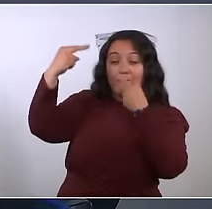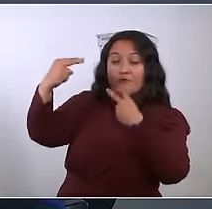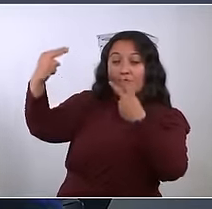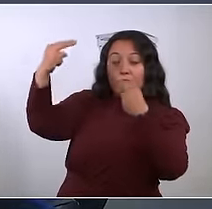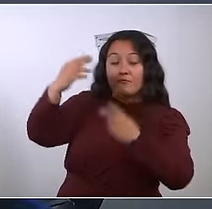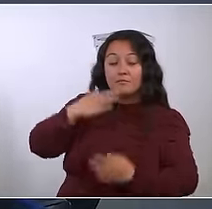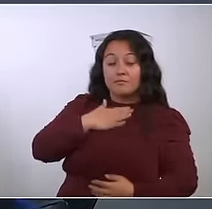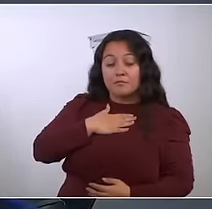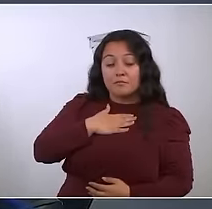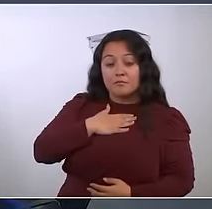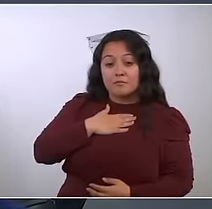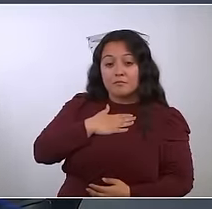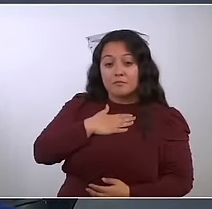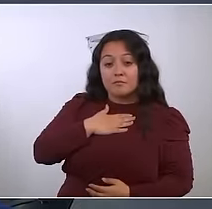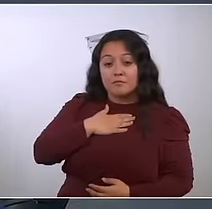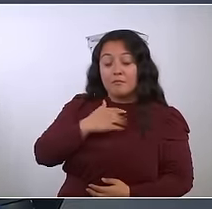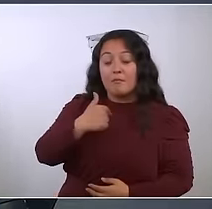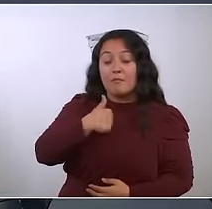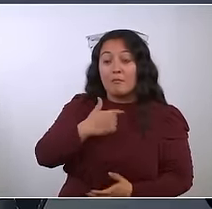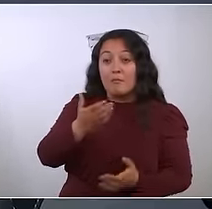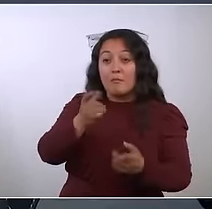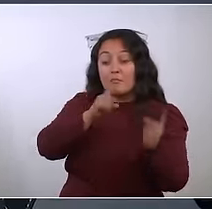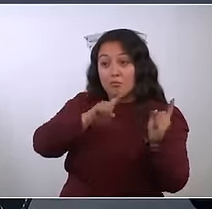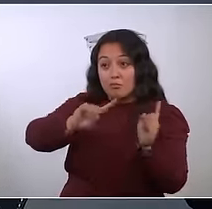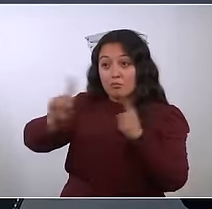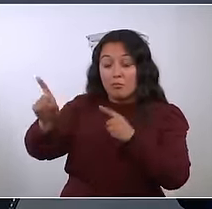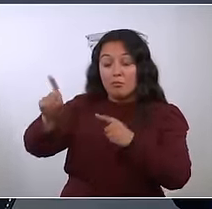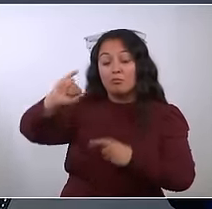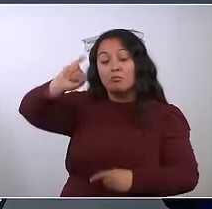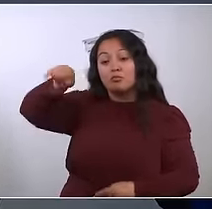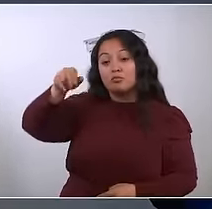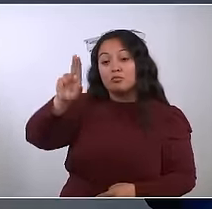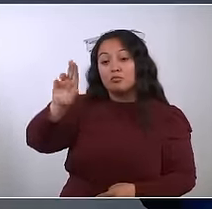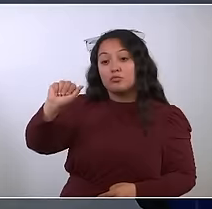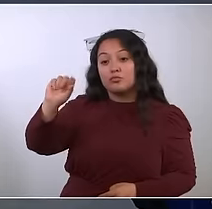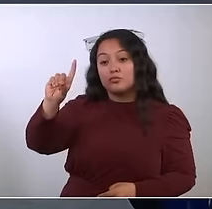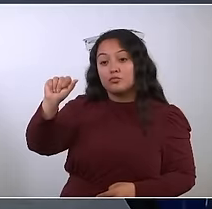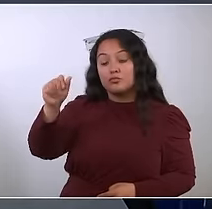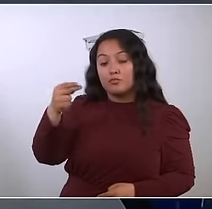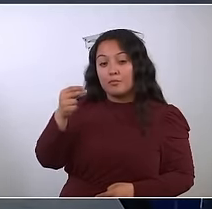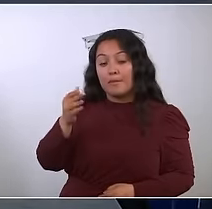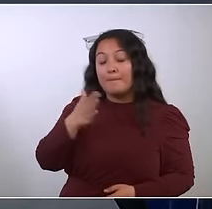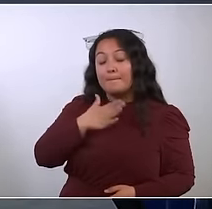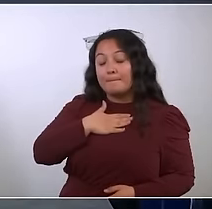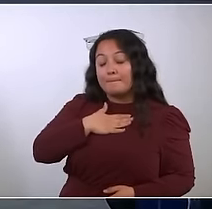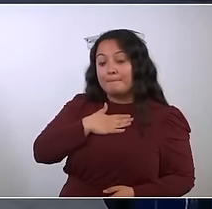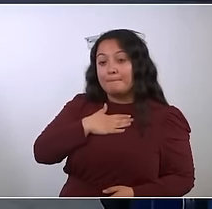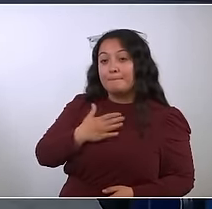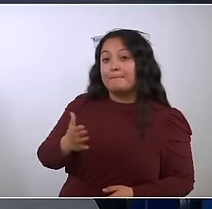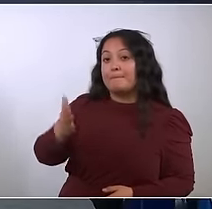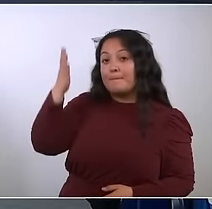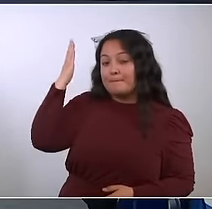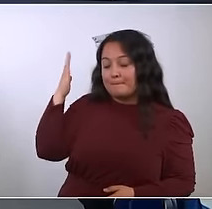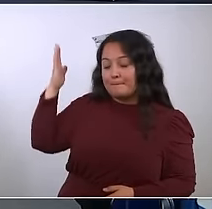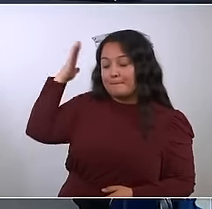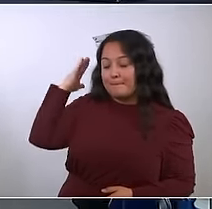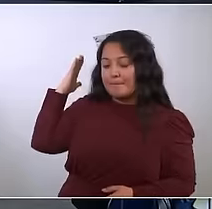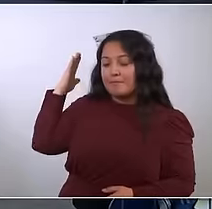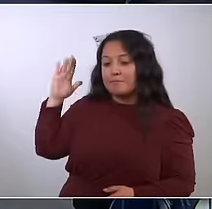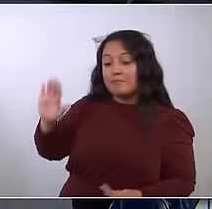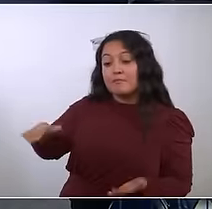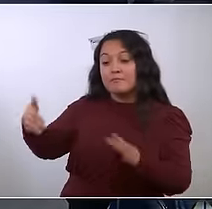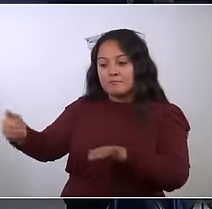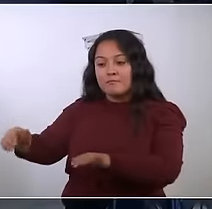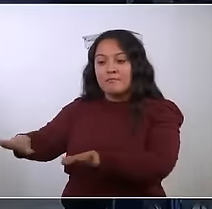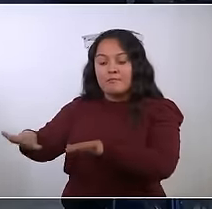haya hallado gracia delante de let ti, him send me to the city in Judah where my ancestors are buried so that I can build it. Envíame de Judá a la ciudad